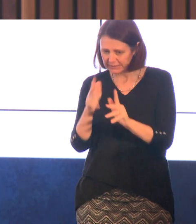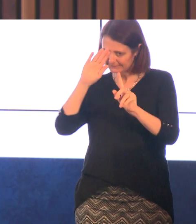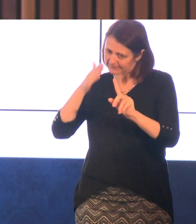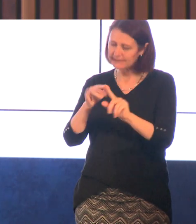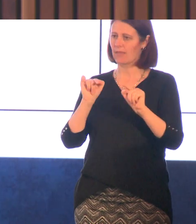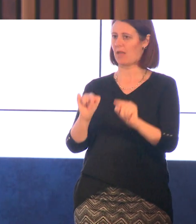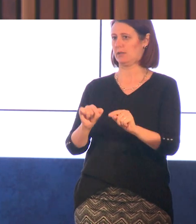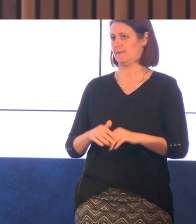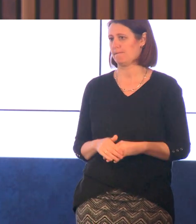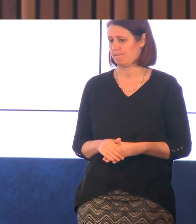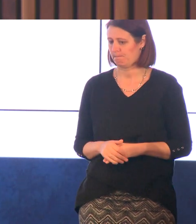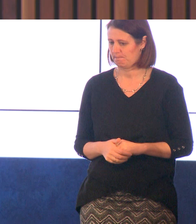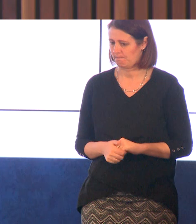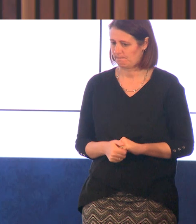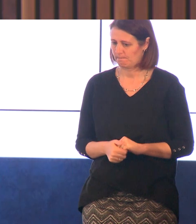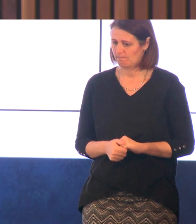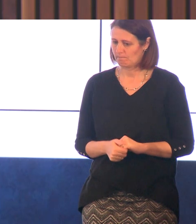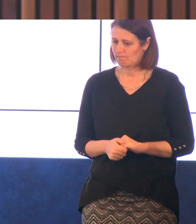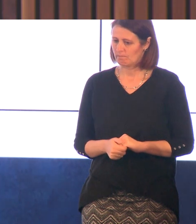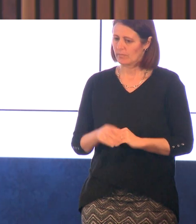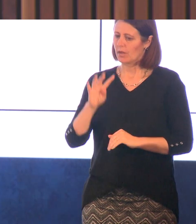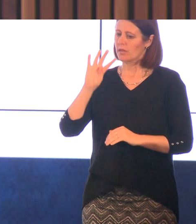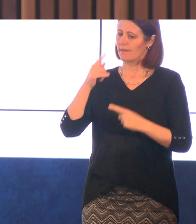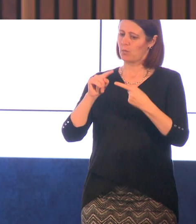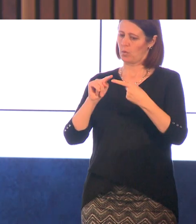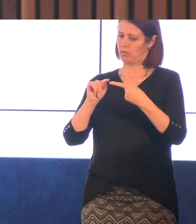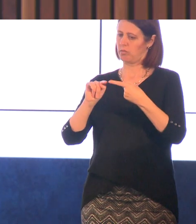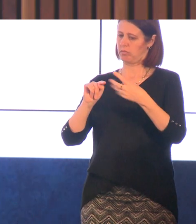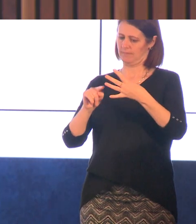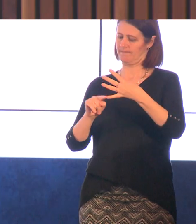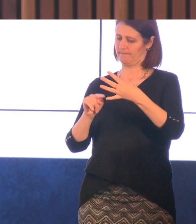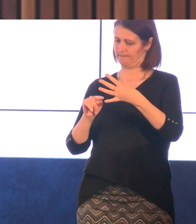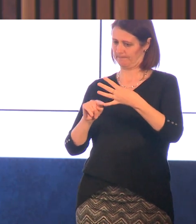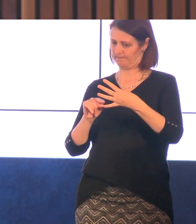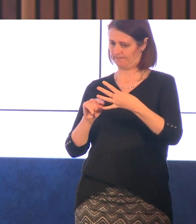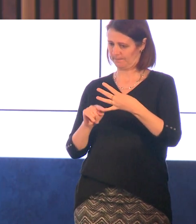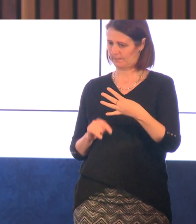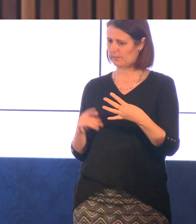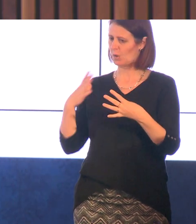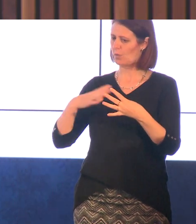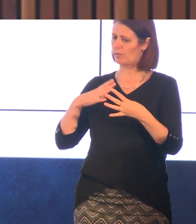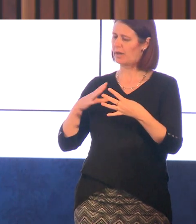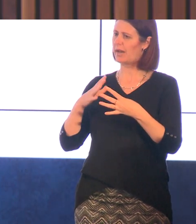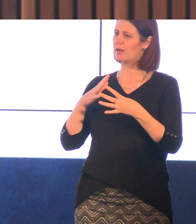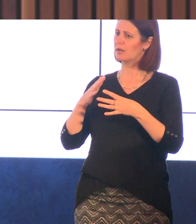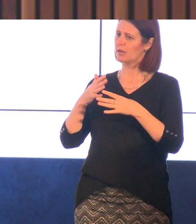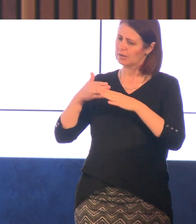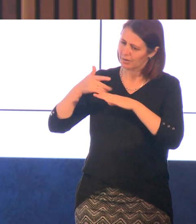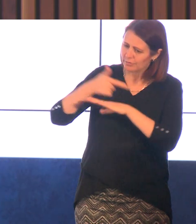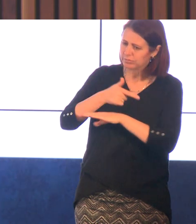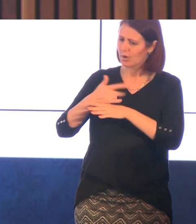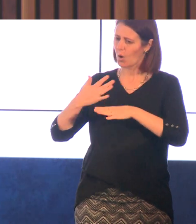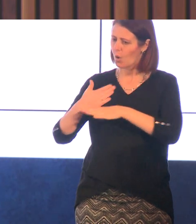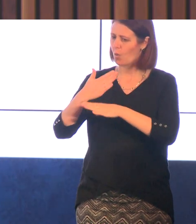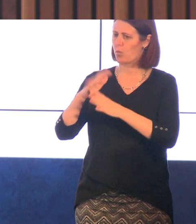emphasised. The fourth point is that we need a comprehensive workforce strategy. In